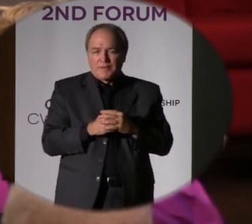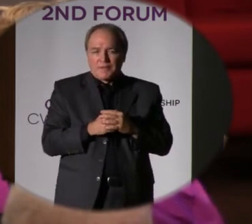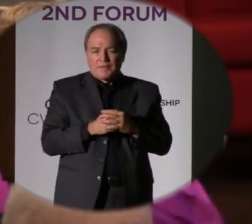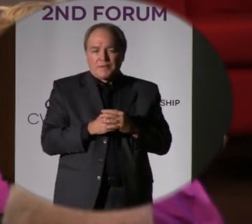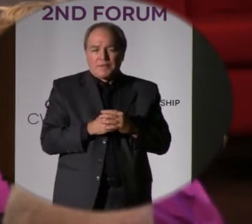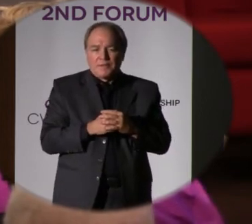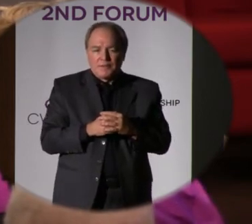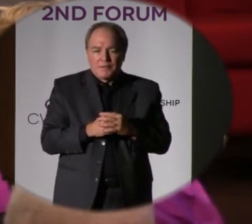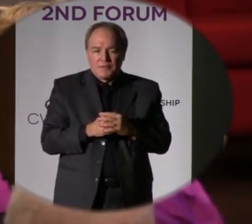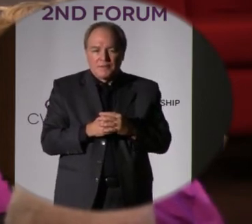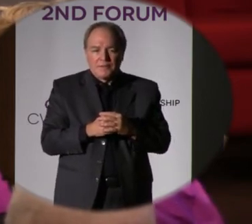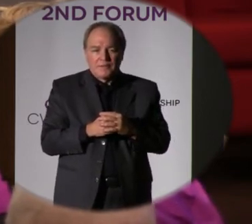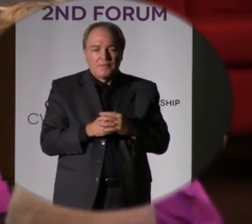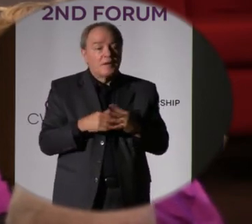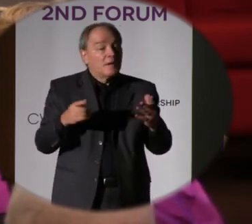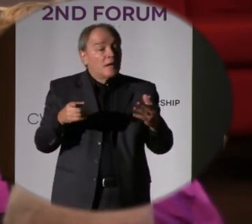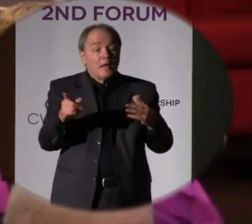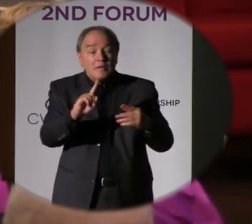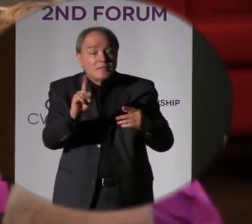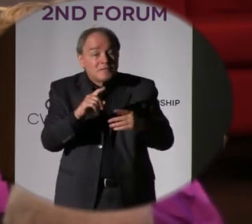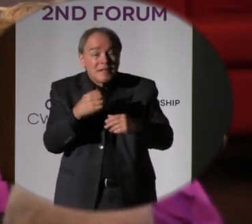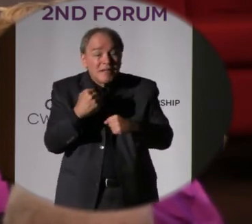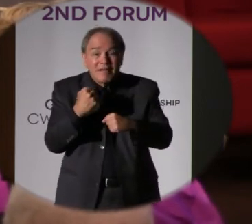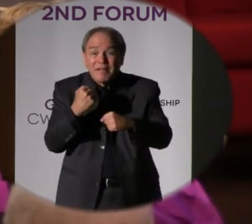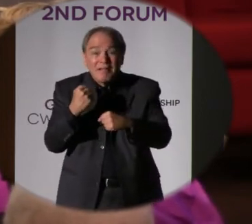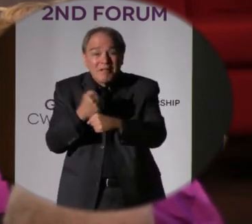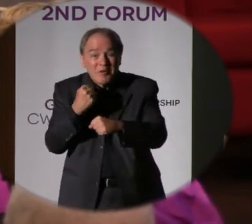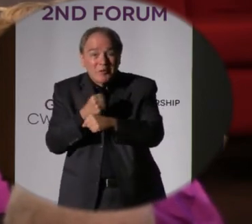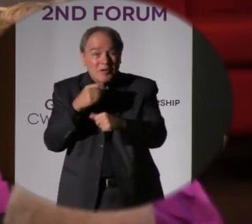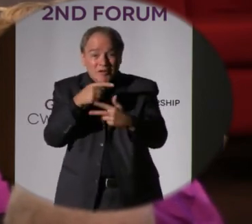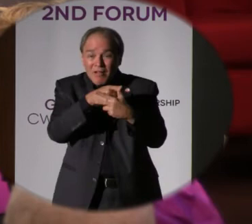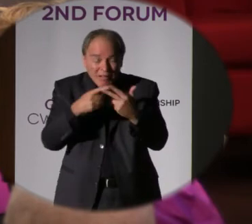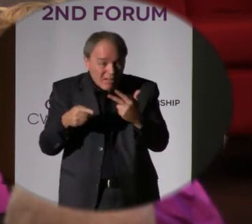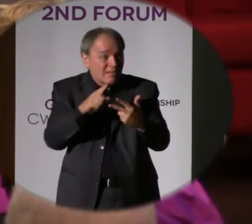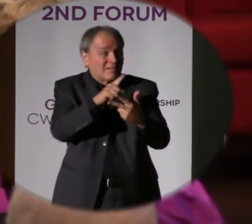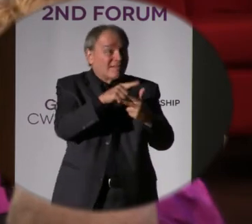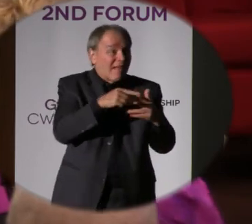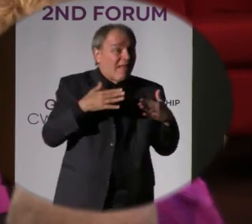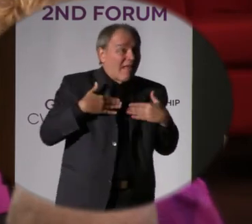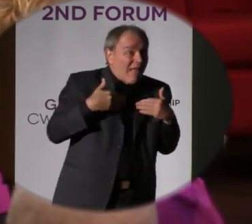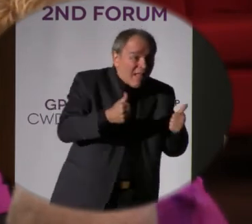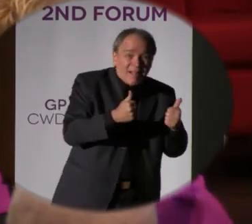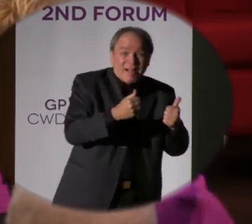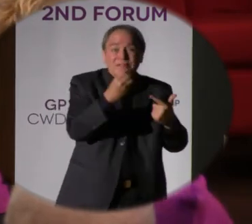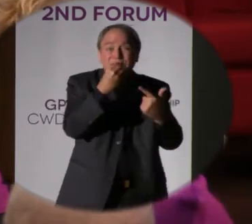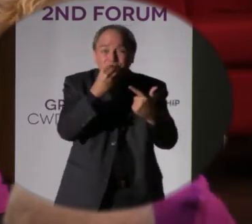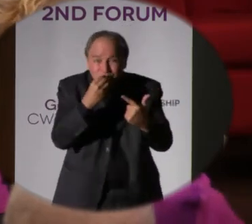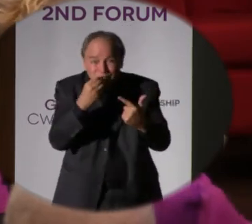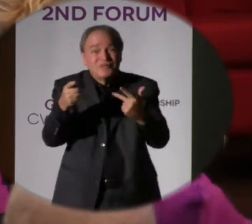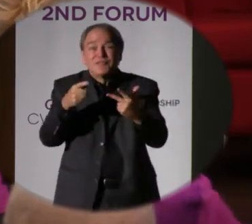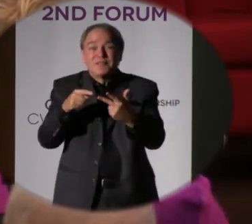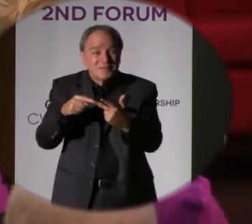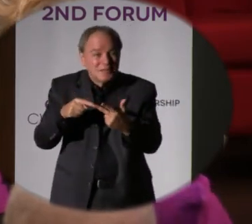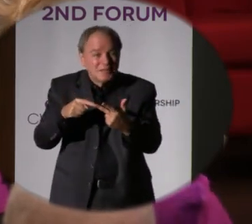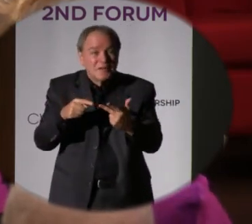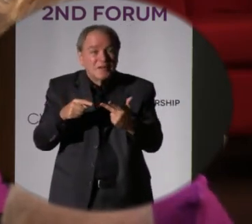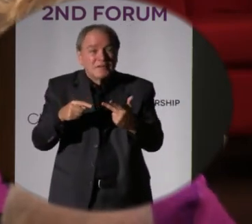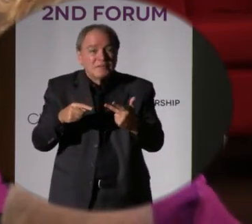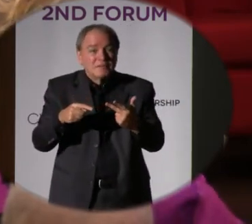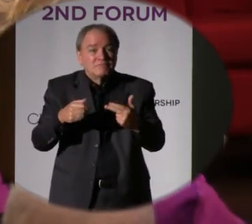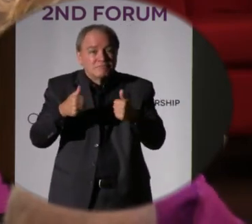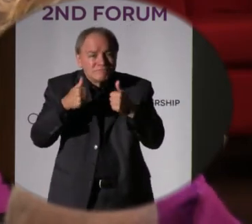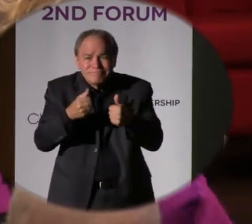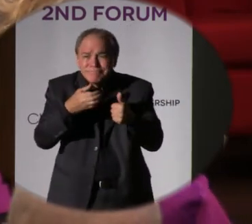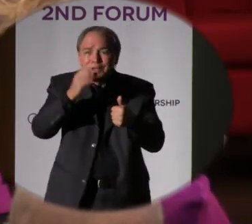don't work on access to health, access ECD, nutrition, sanitation, and everything. And that's what we